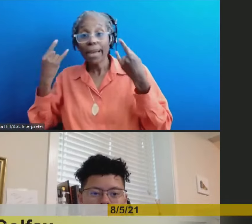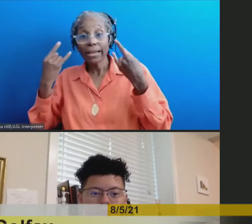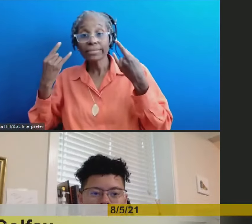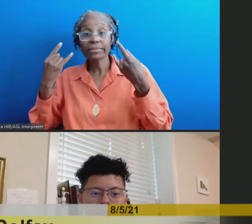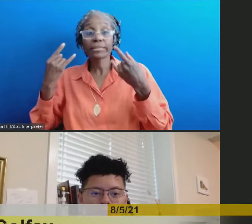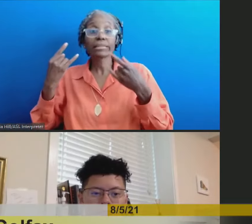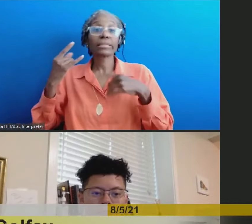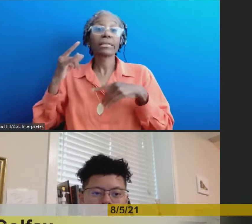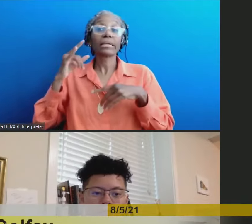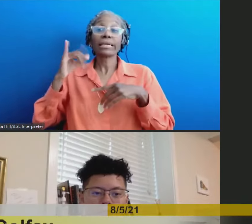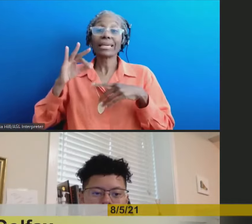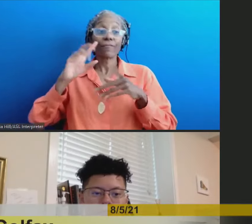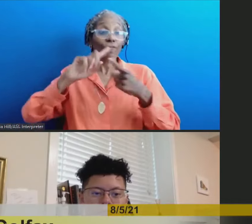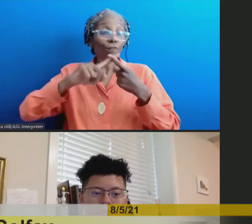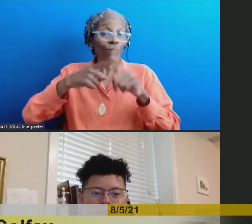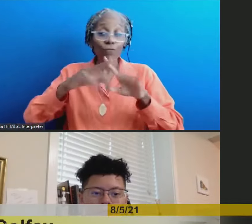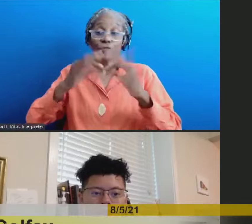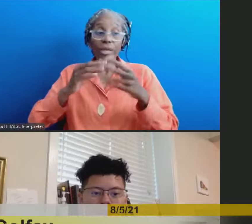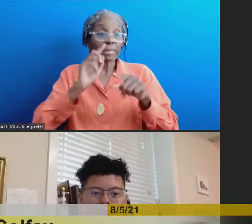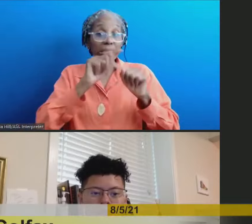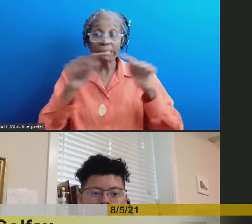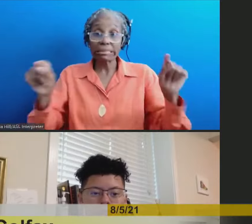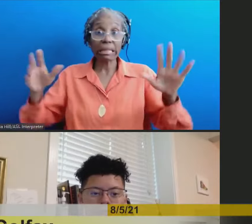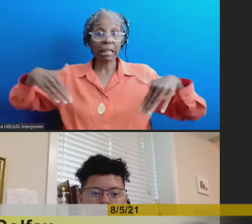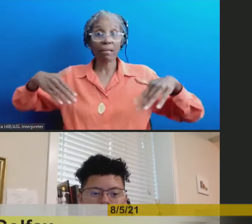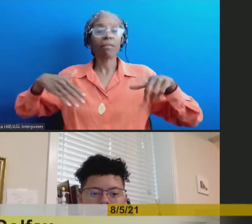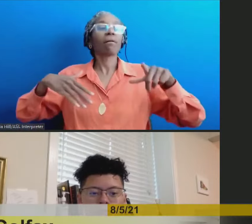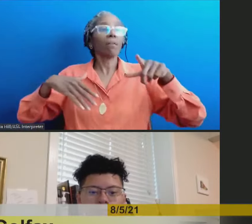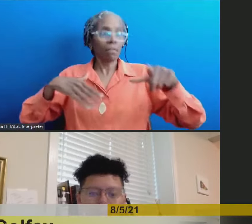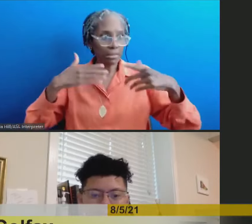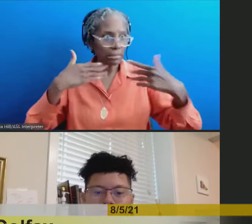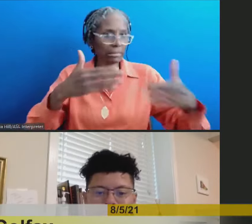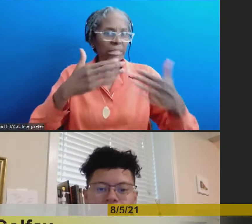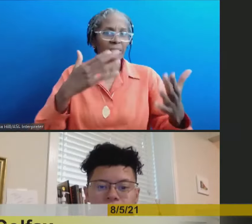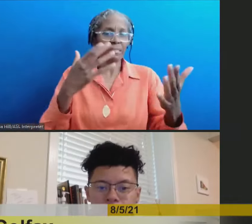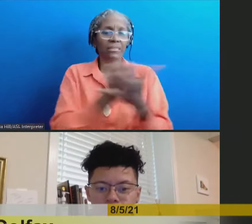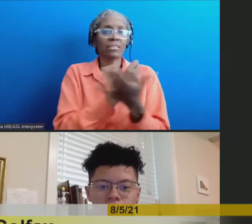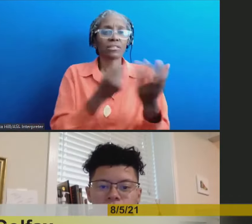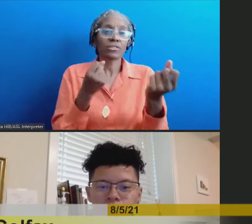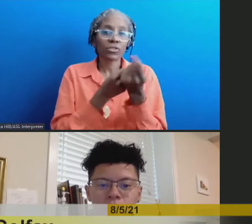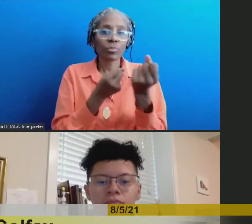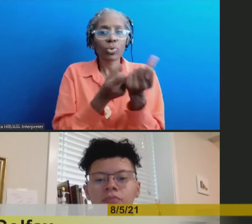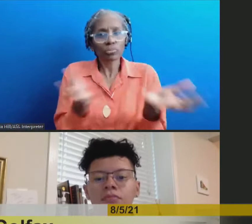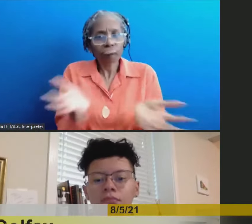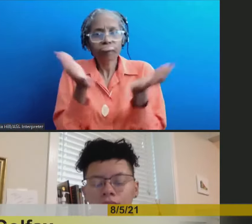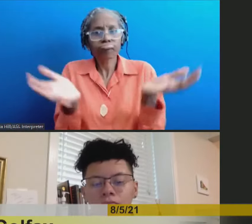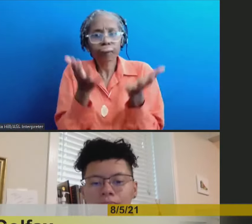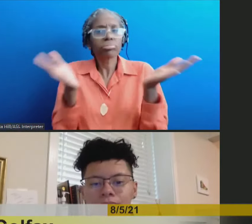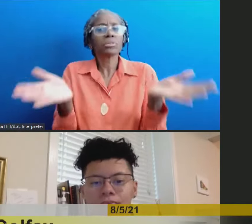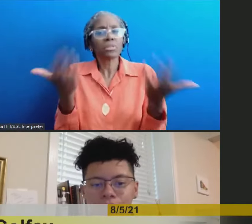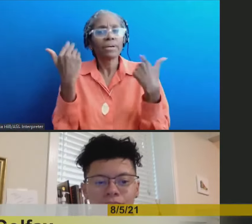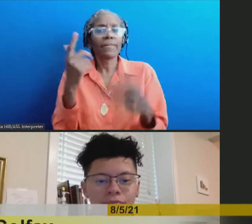been vaccinated yet, get them vaccinated. Support that they're getting vaccinated, I should say.